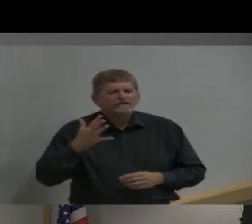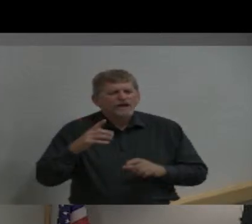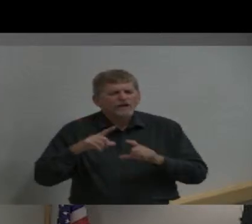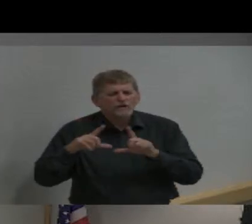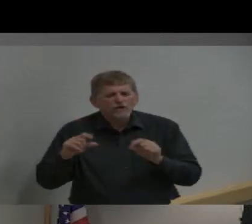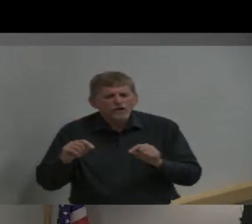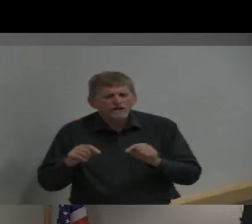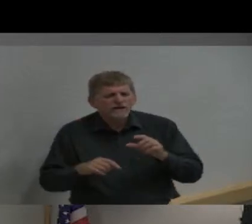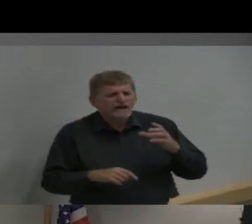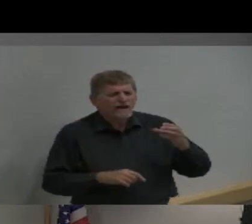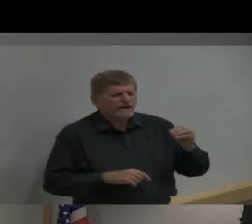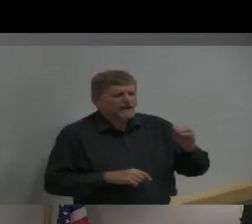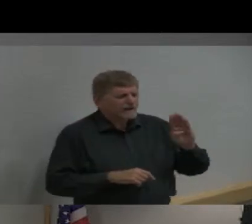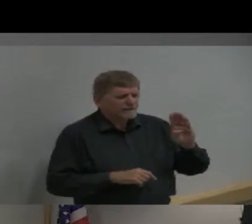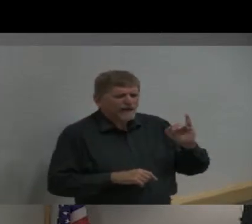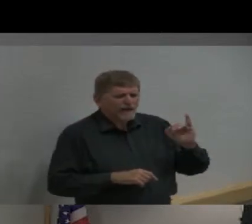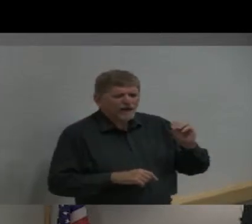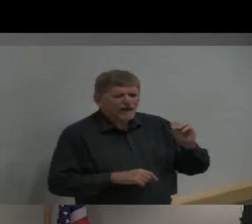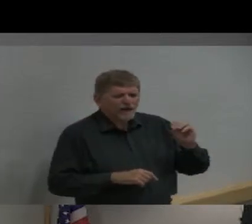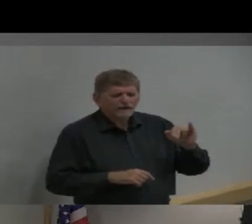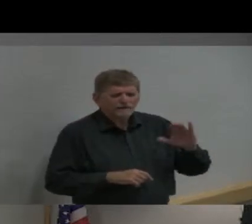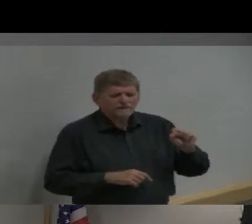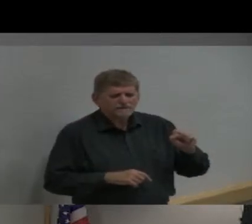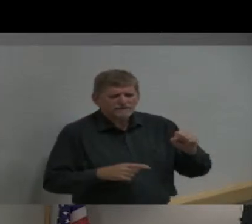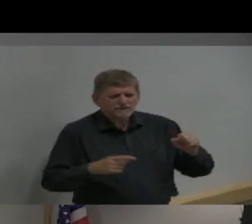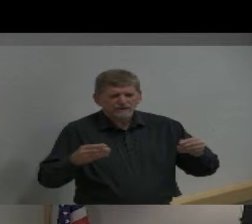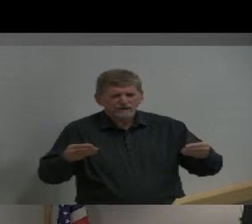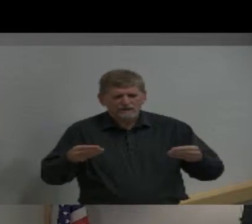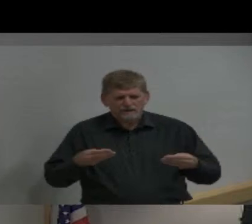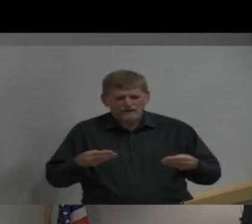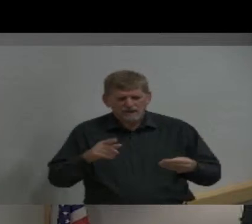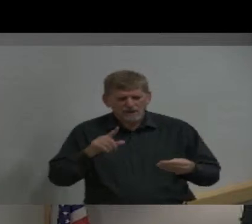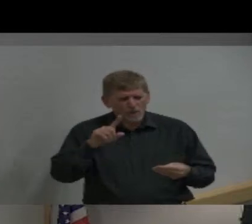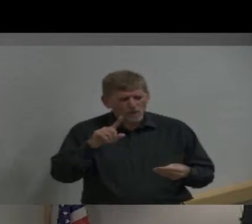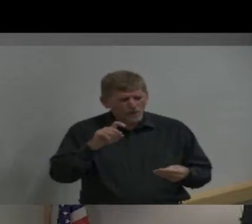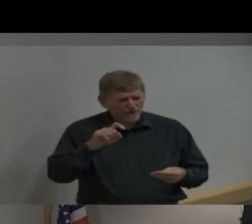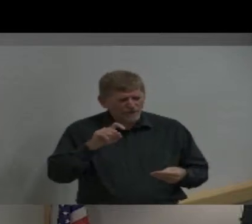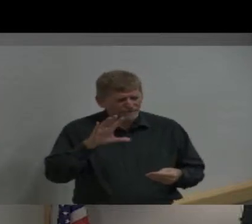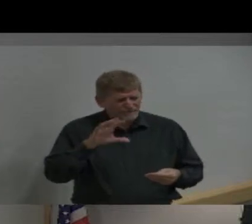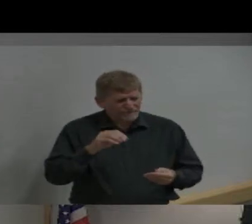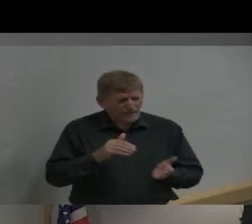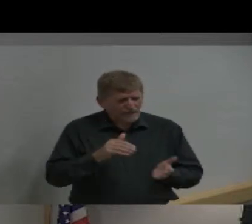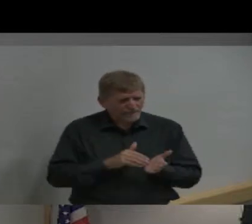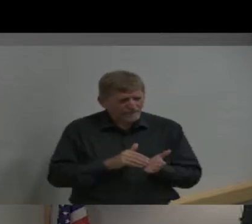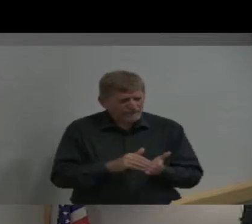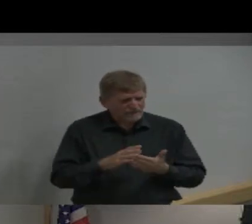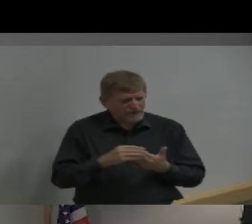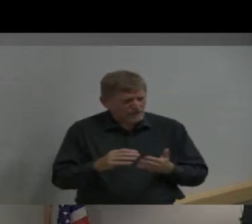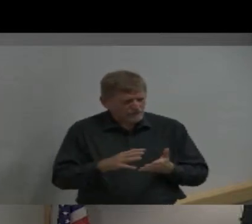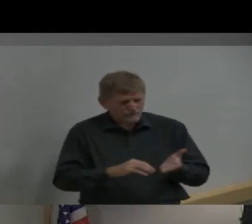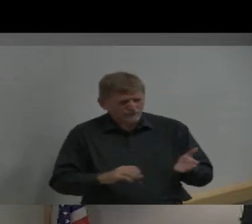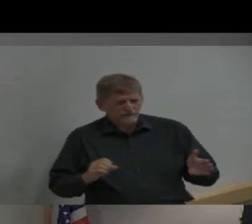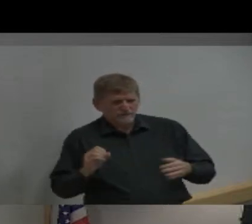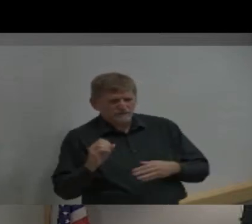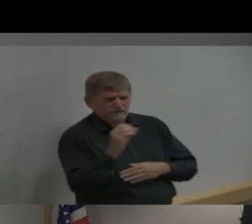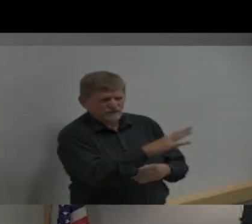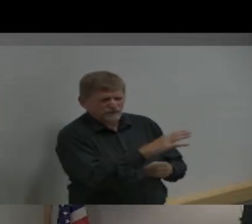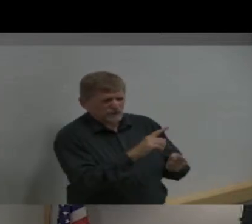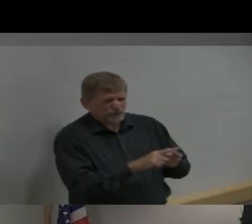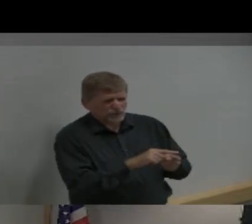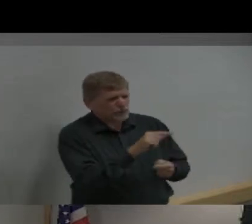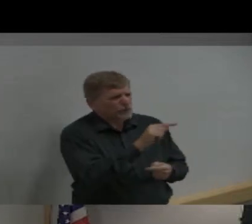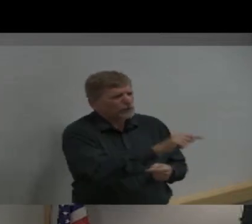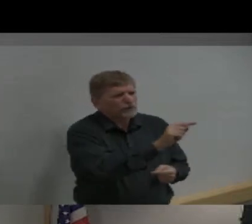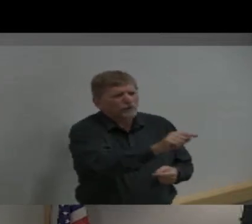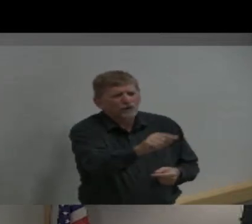they're sending $150 million to the different states and public schools and all that. Have they arrived here yet, or we do know anything about those? Do